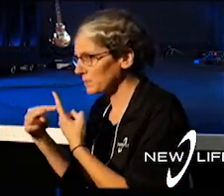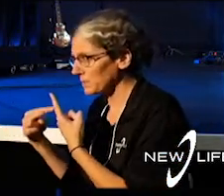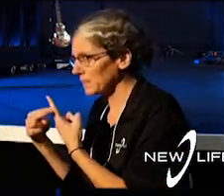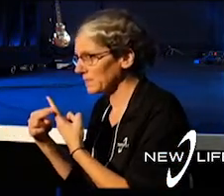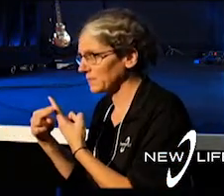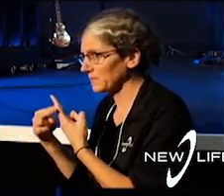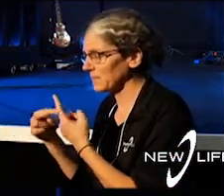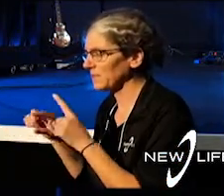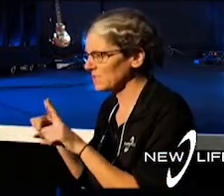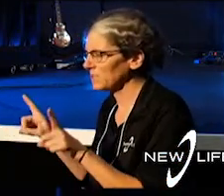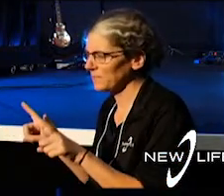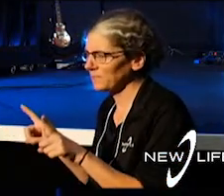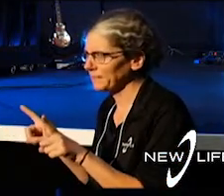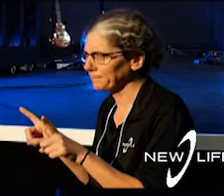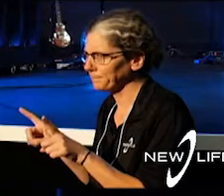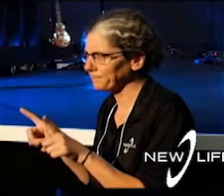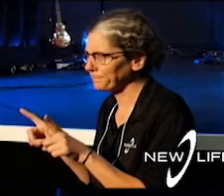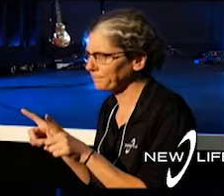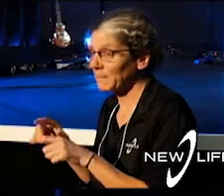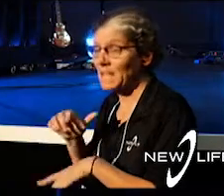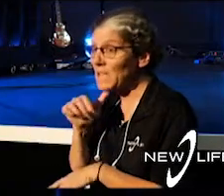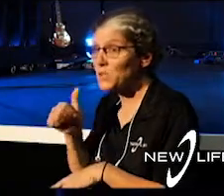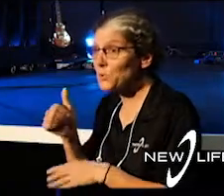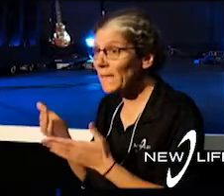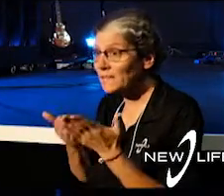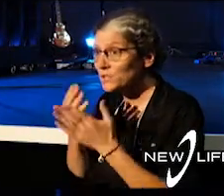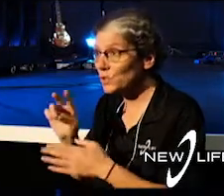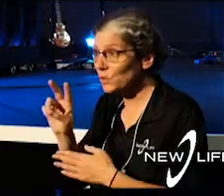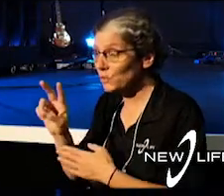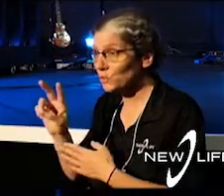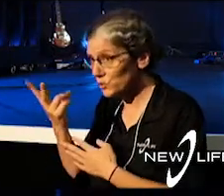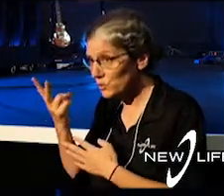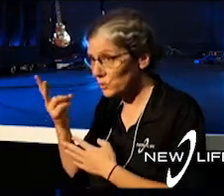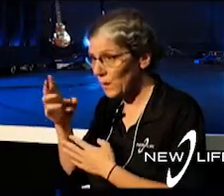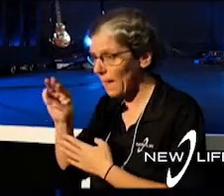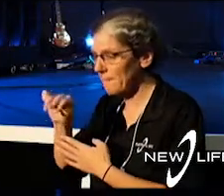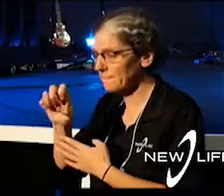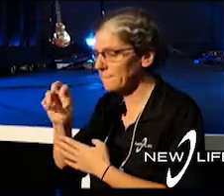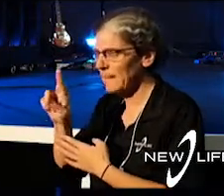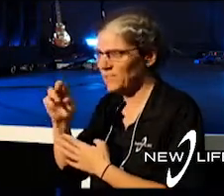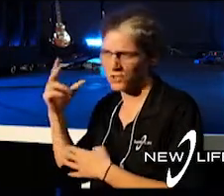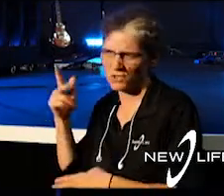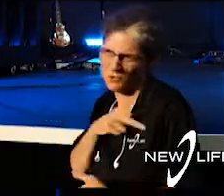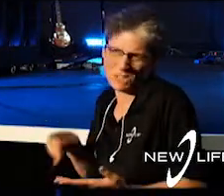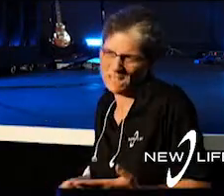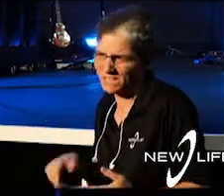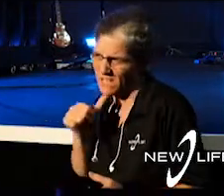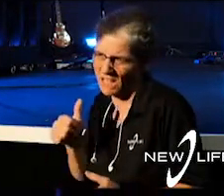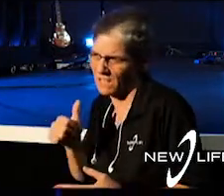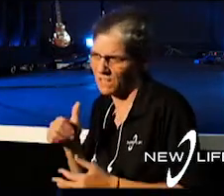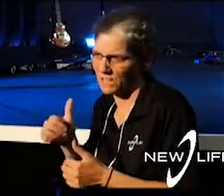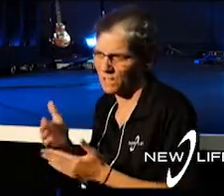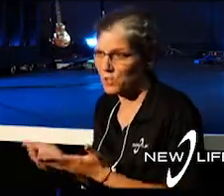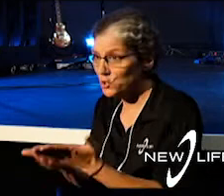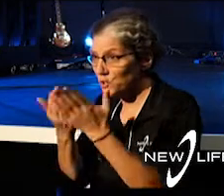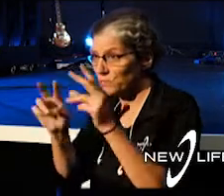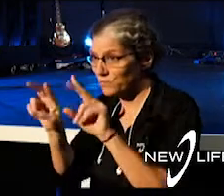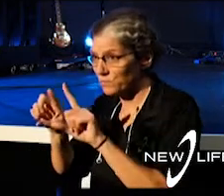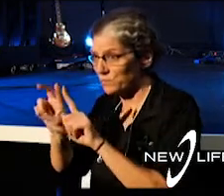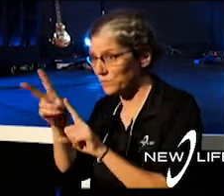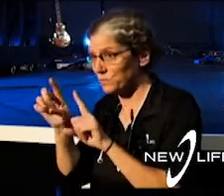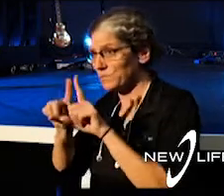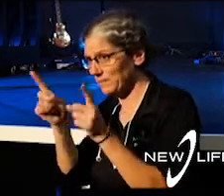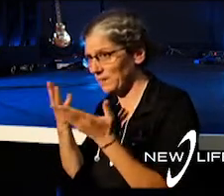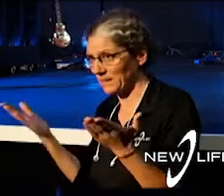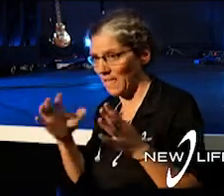serve two masters. Either he will hate one and love the other, or he will be devoted to one and despise the other. This can be true